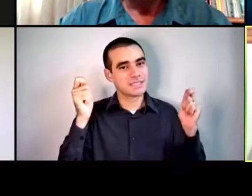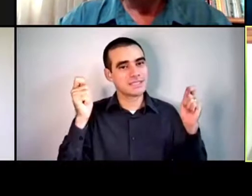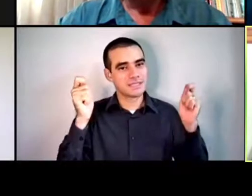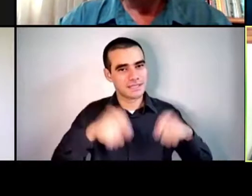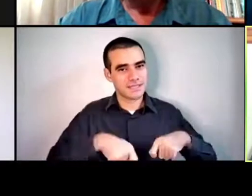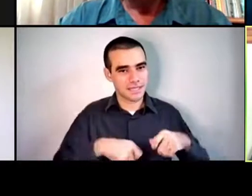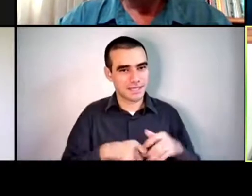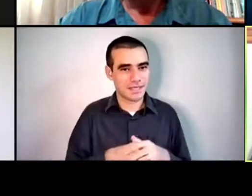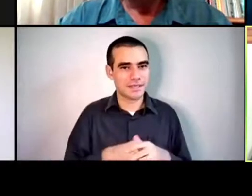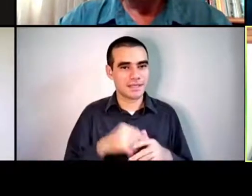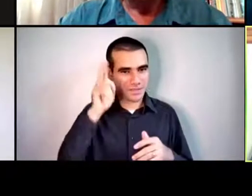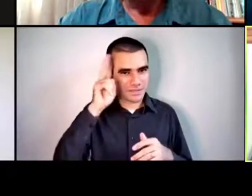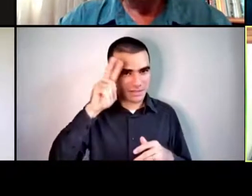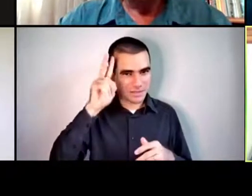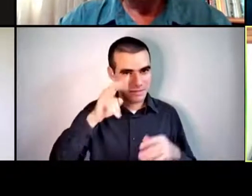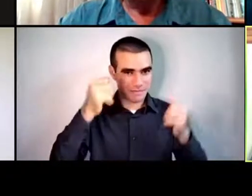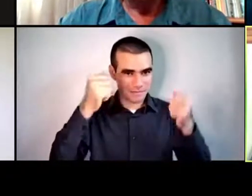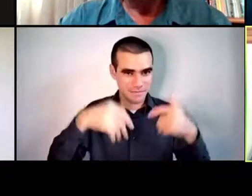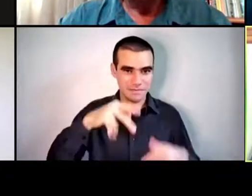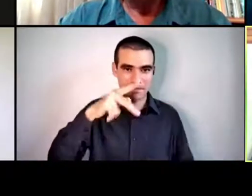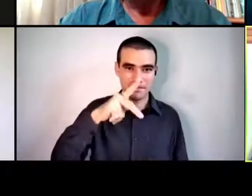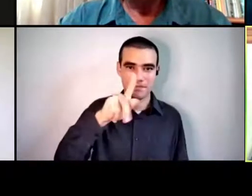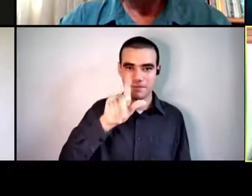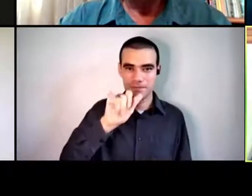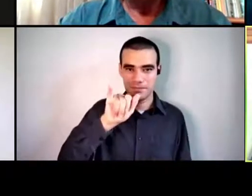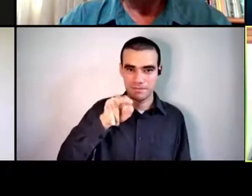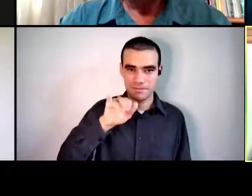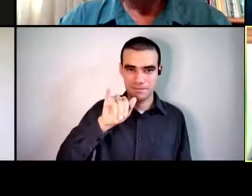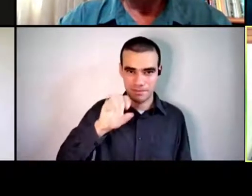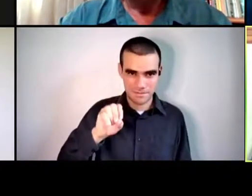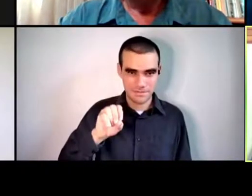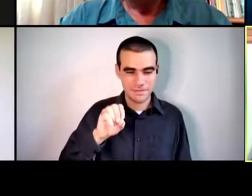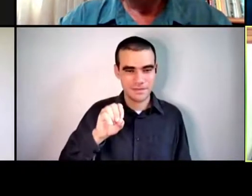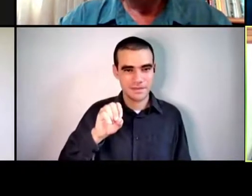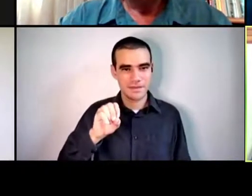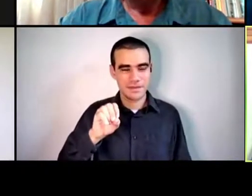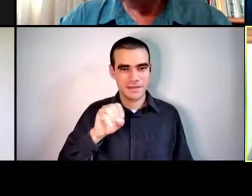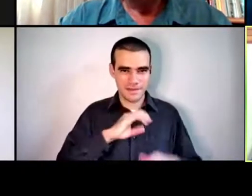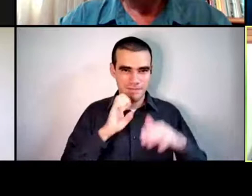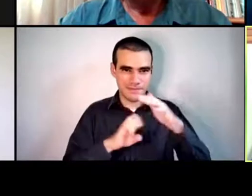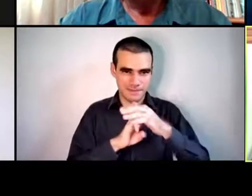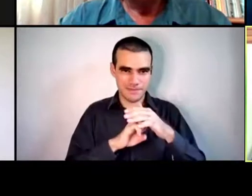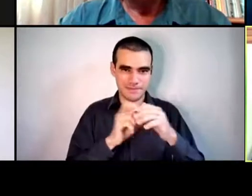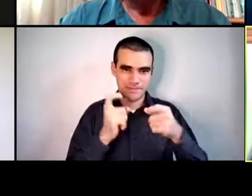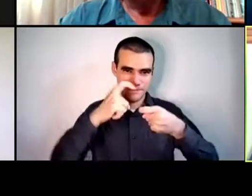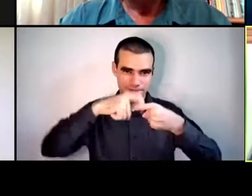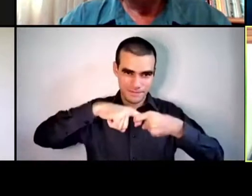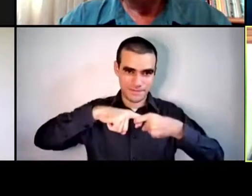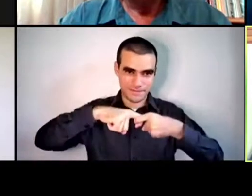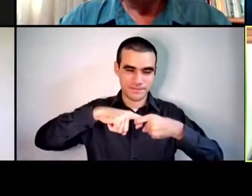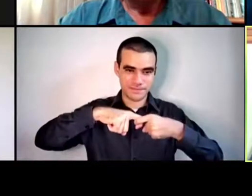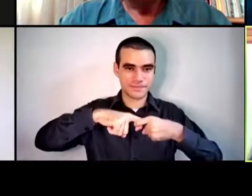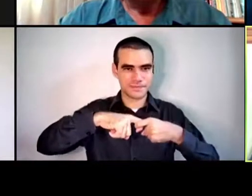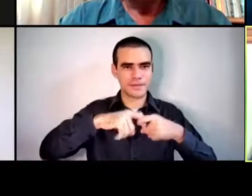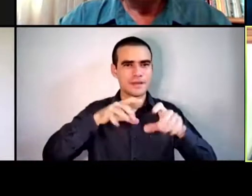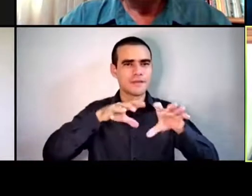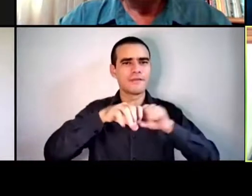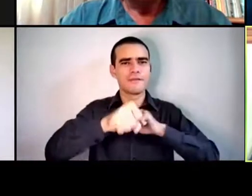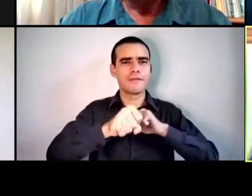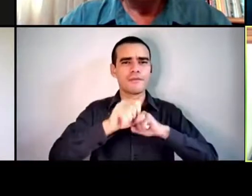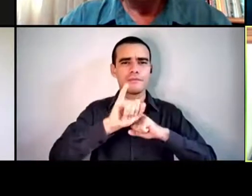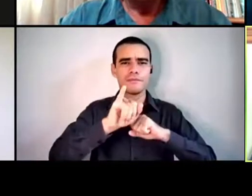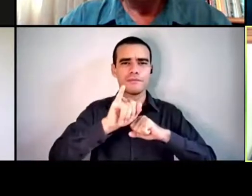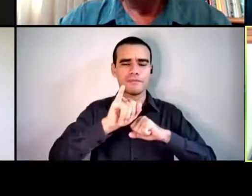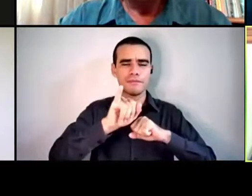huge chance of, let me tell you a story. Plinio Ribeiro is my partner at Biofilica. It's a company.